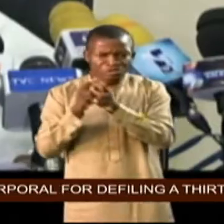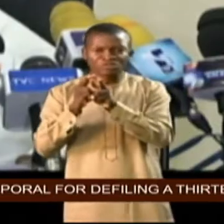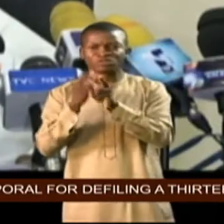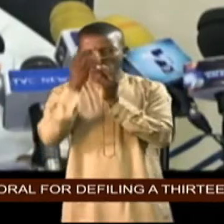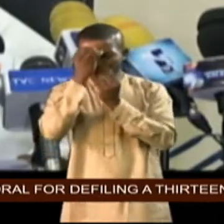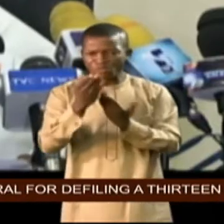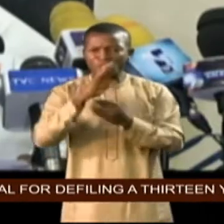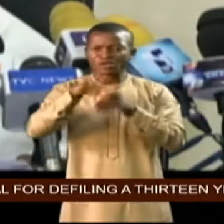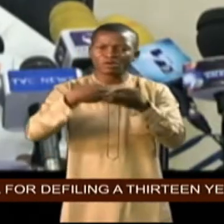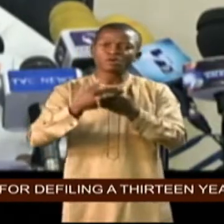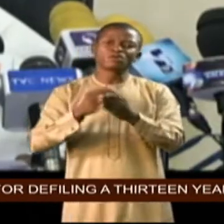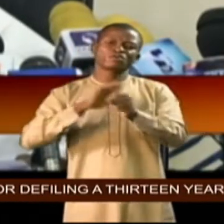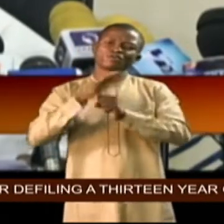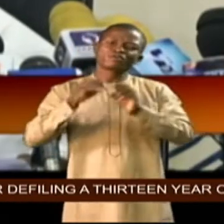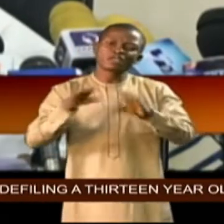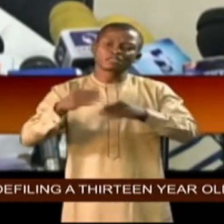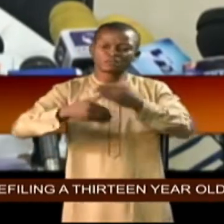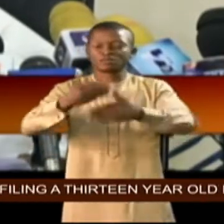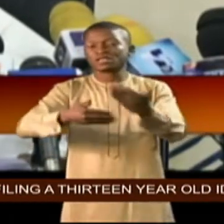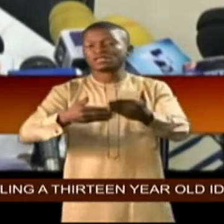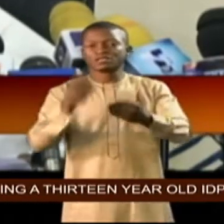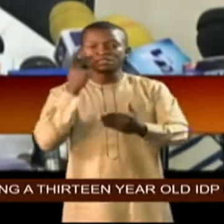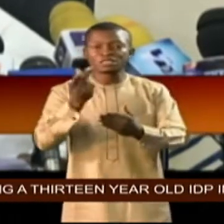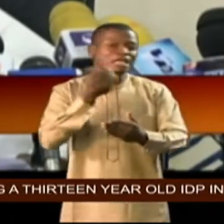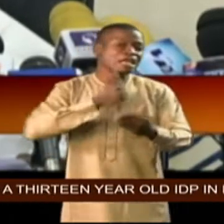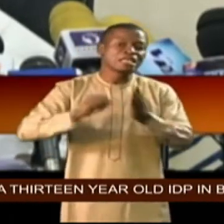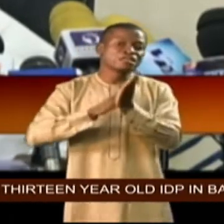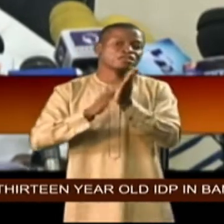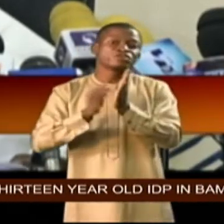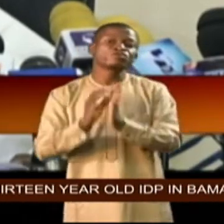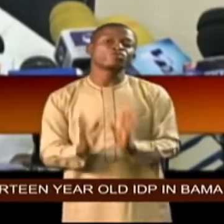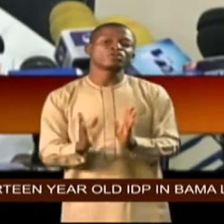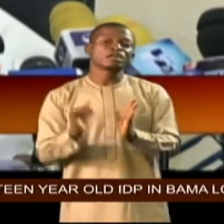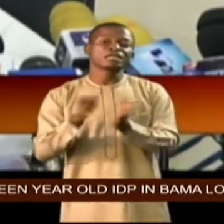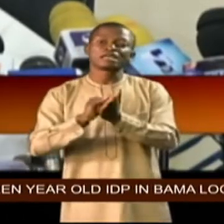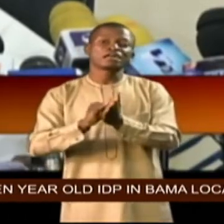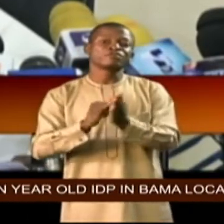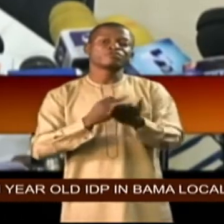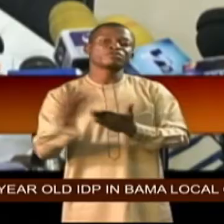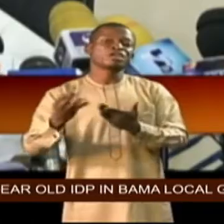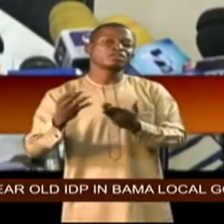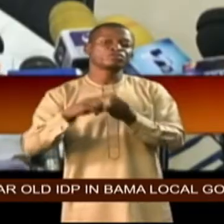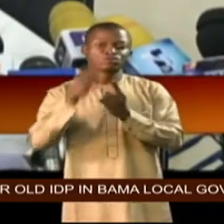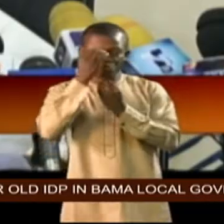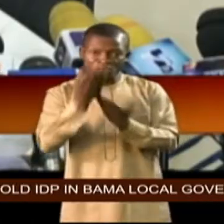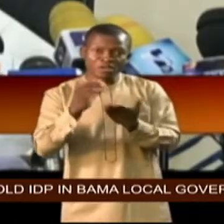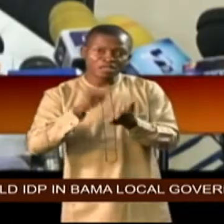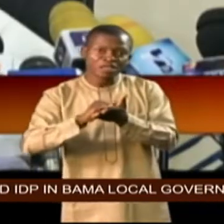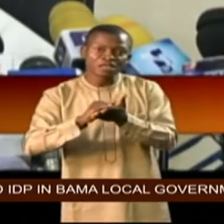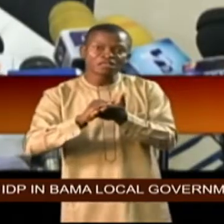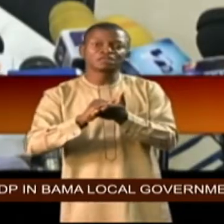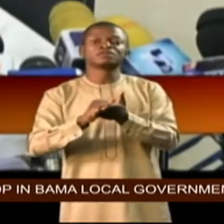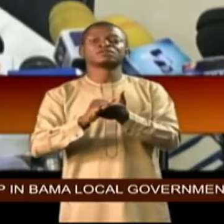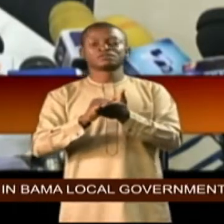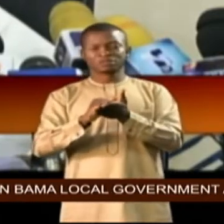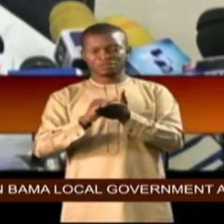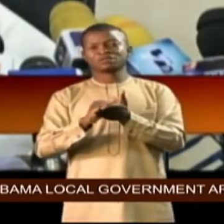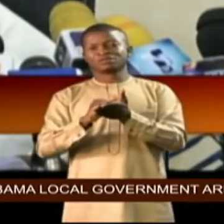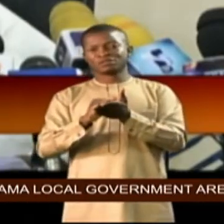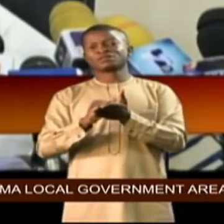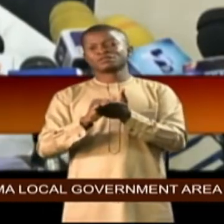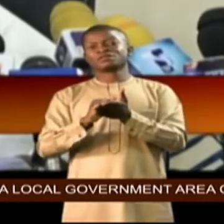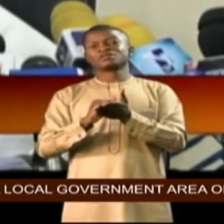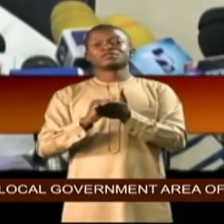guidelines. Let me warn that any school owner who does not comply with these guidelines and an outbreak occurs